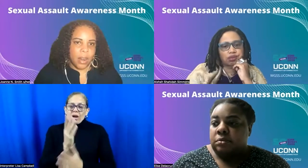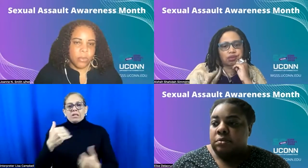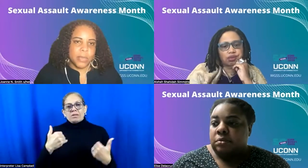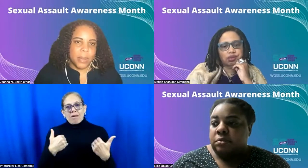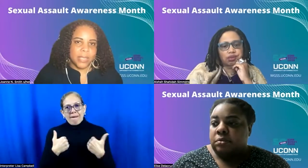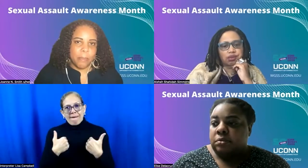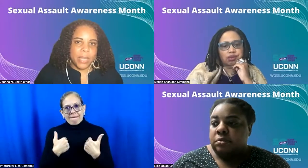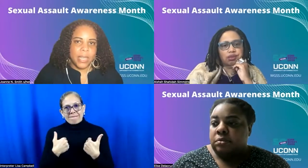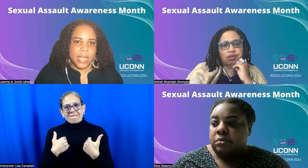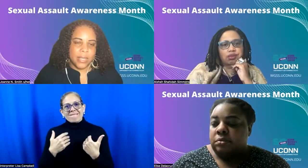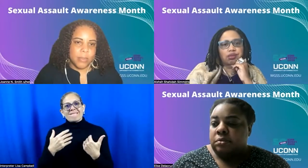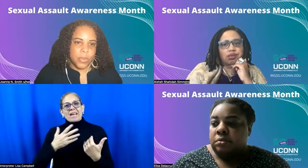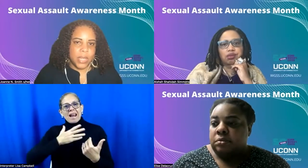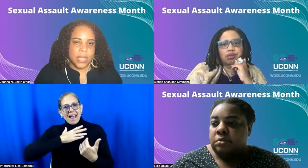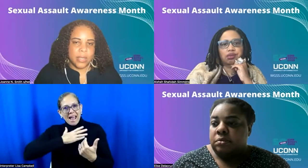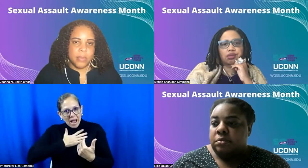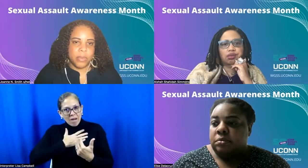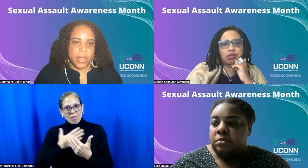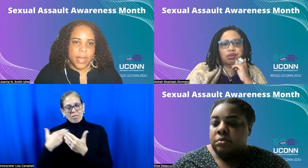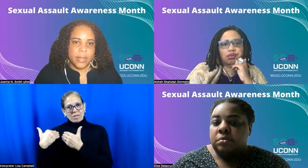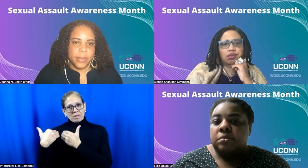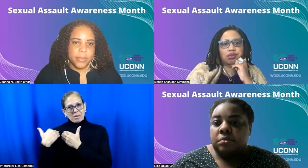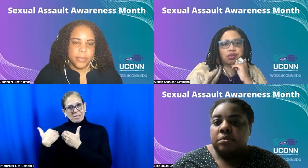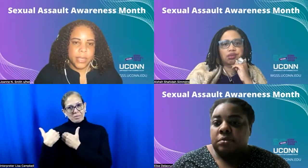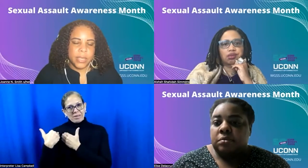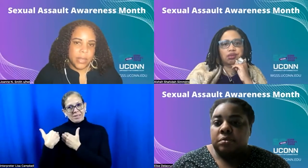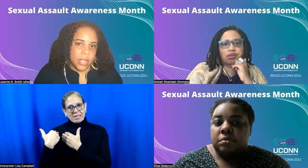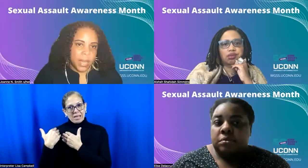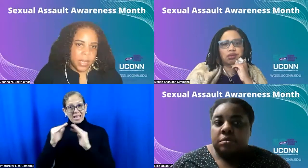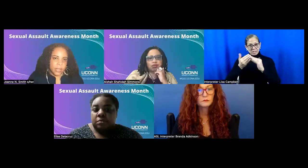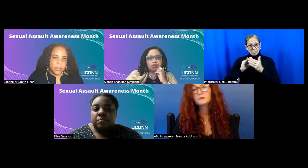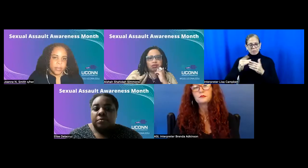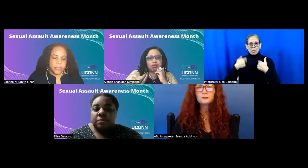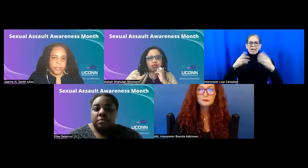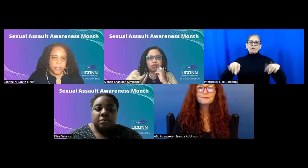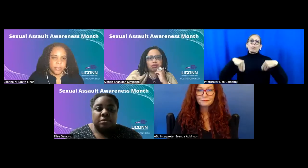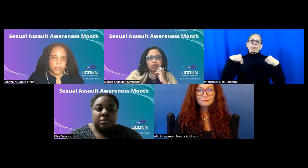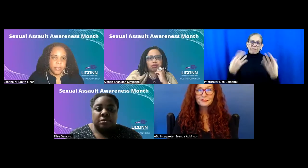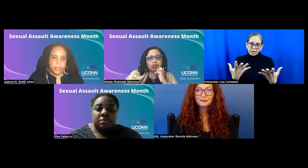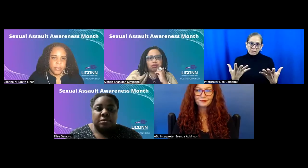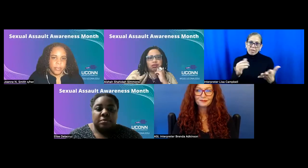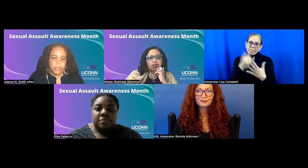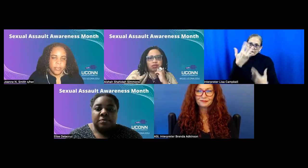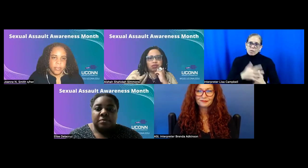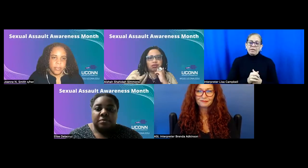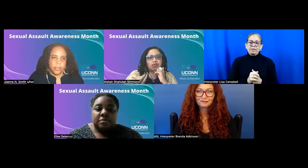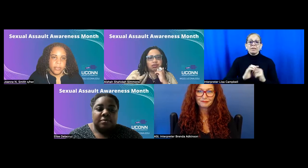our responsibility as community is to provide. And so that's why.